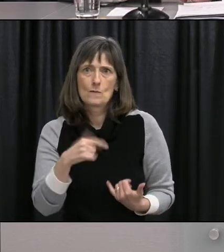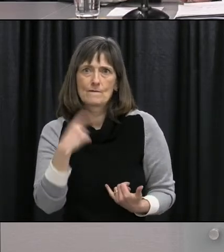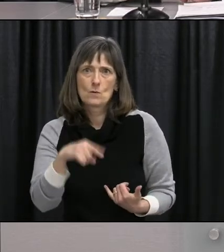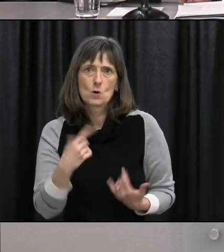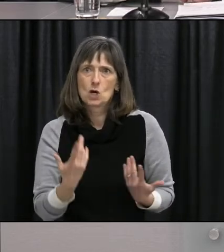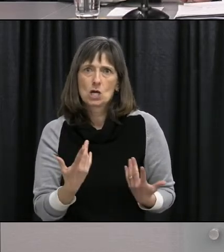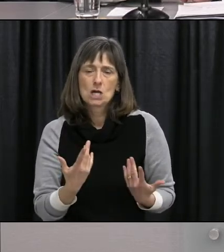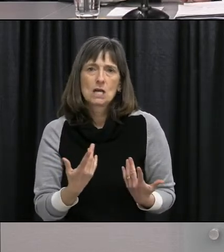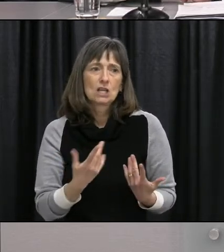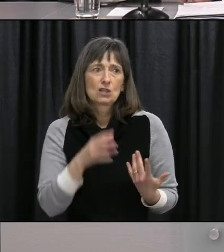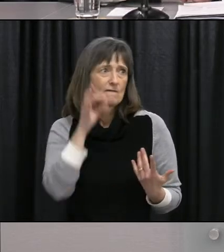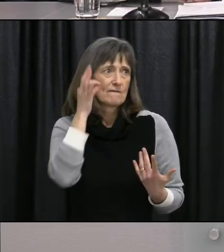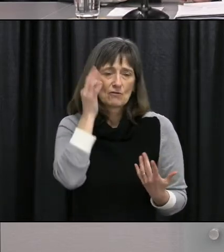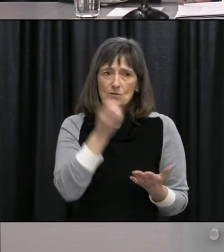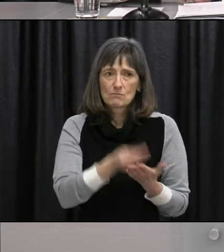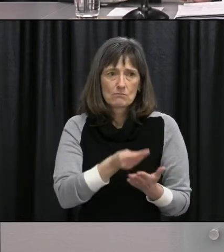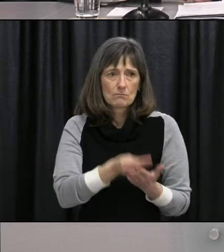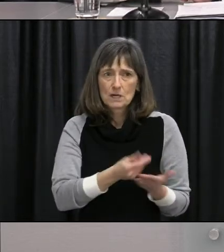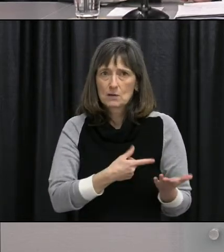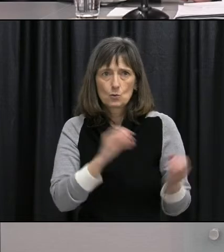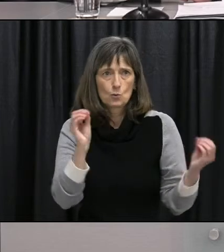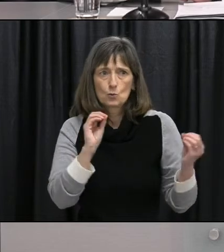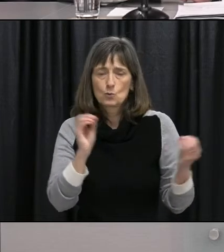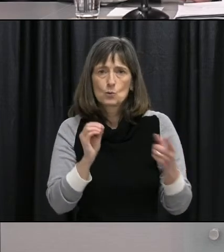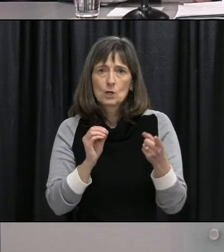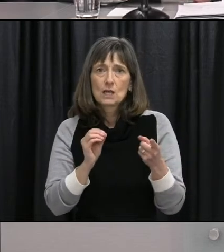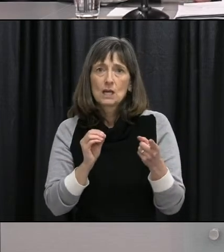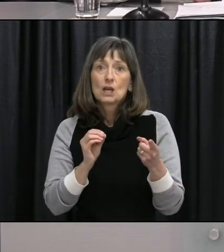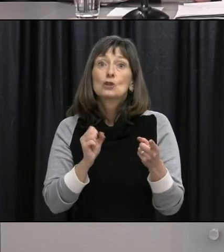to go to work in another province in